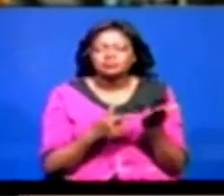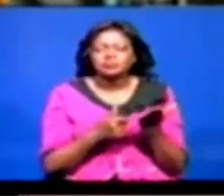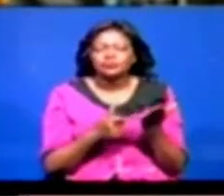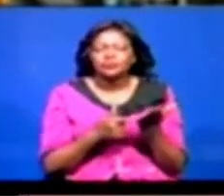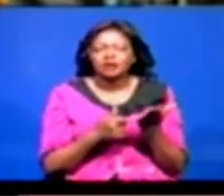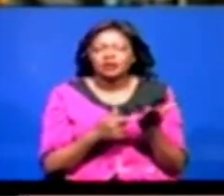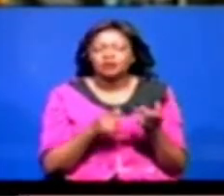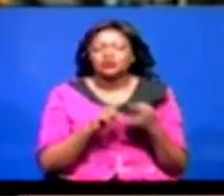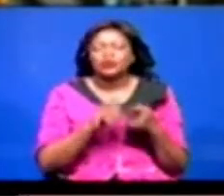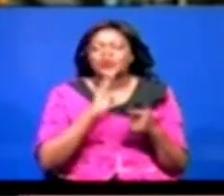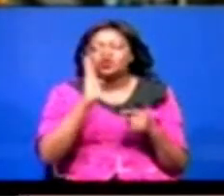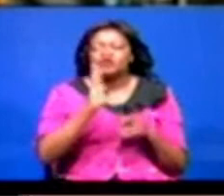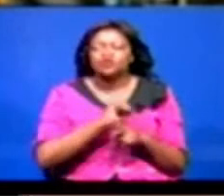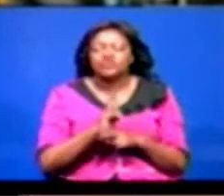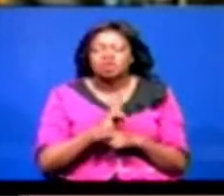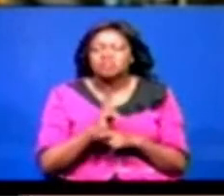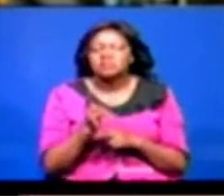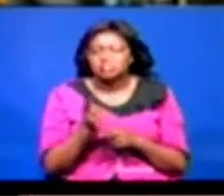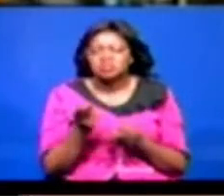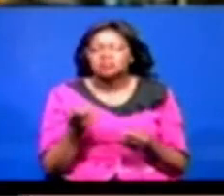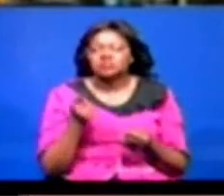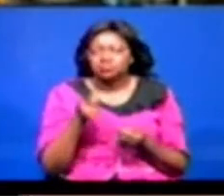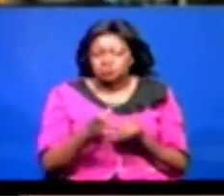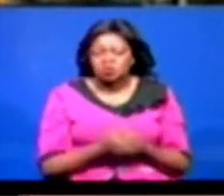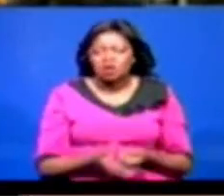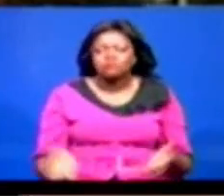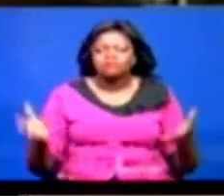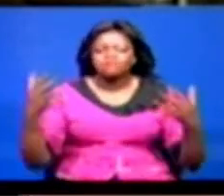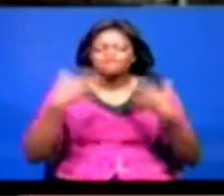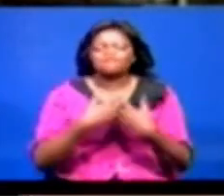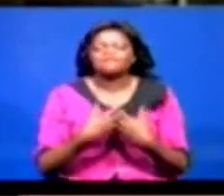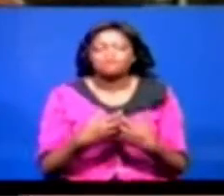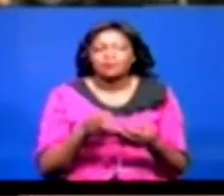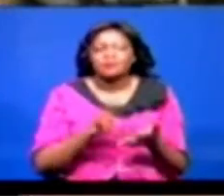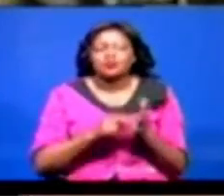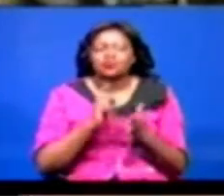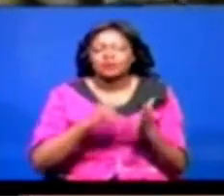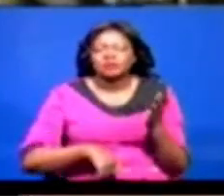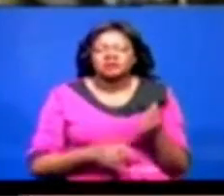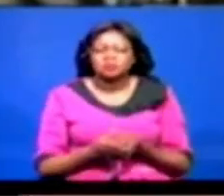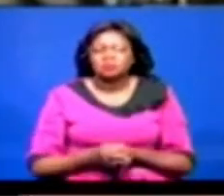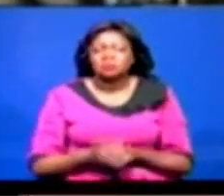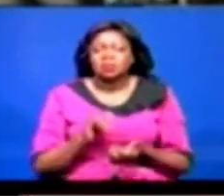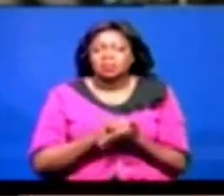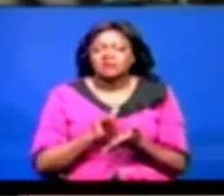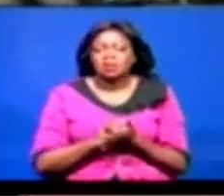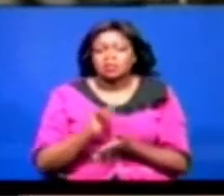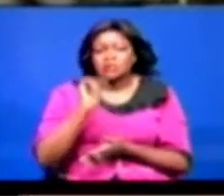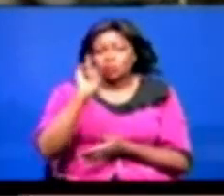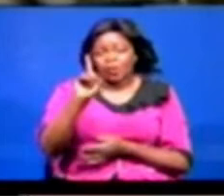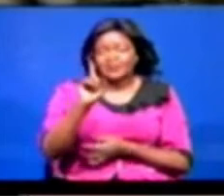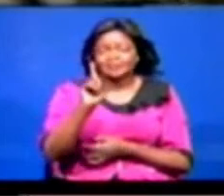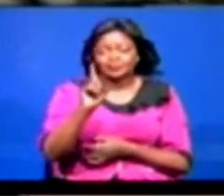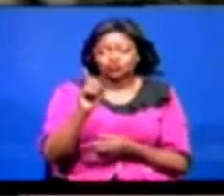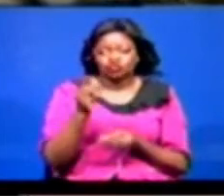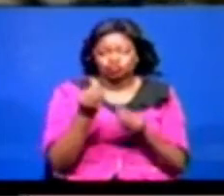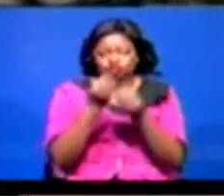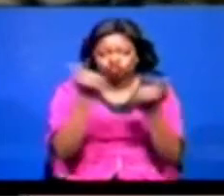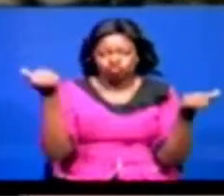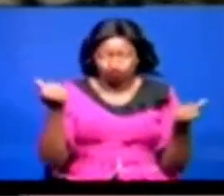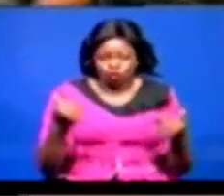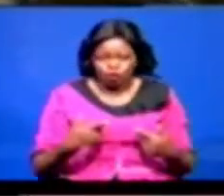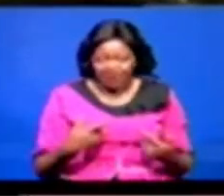employed was one to be integrated, meaning that in that one solution, we had